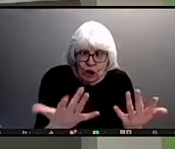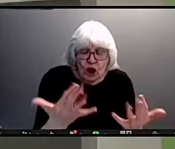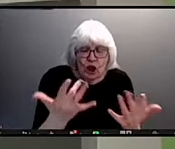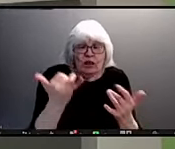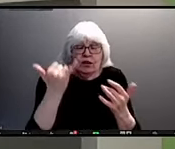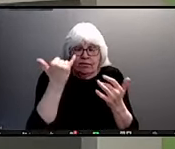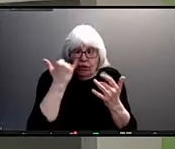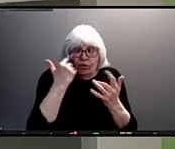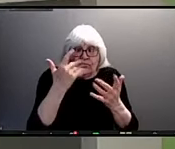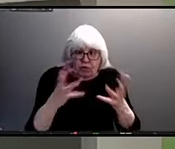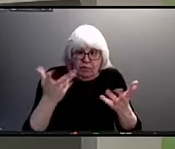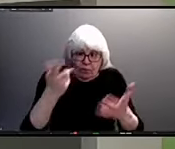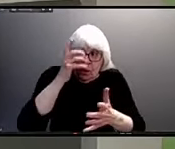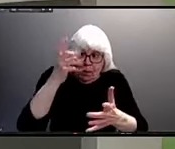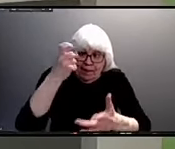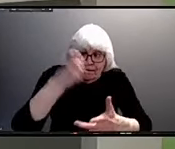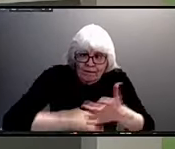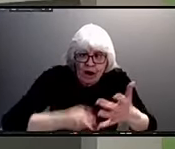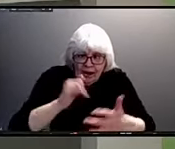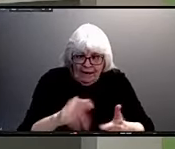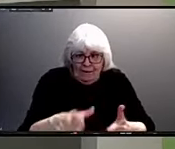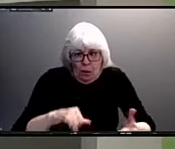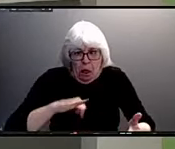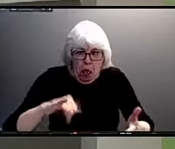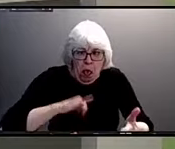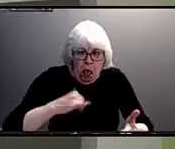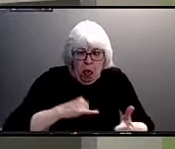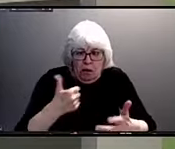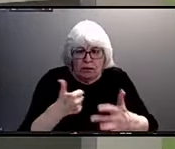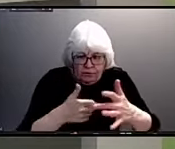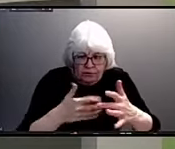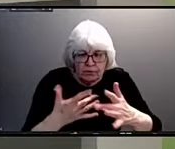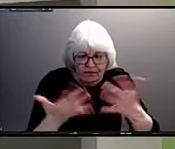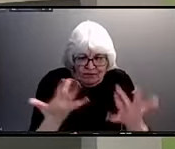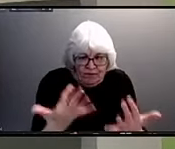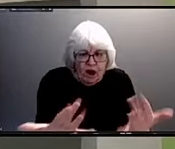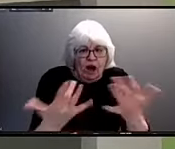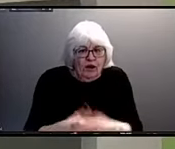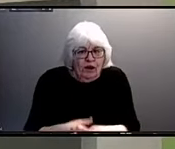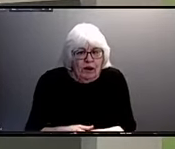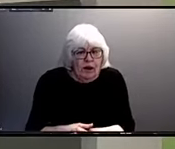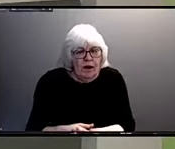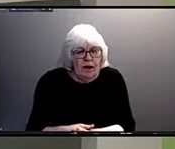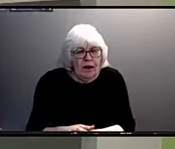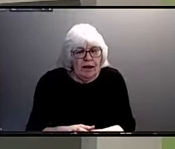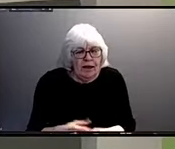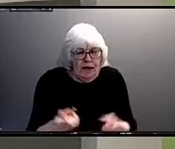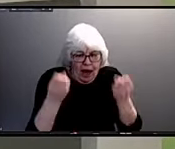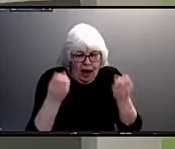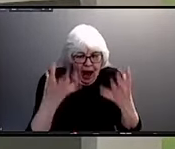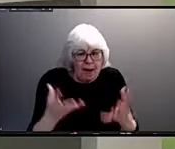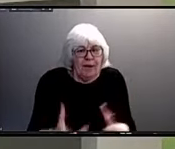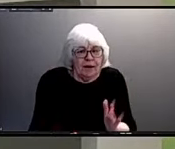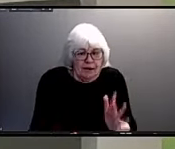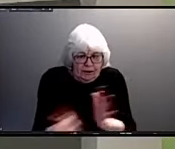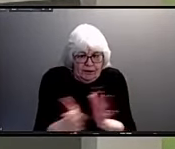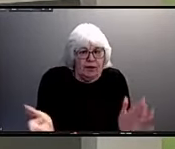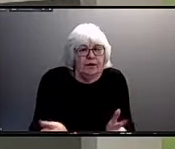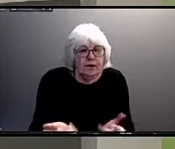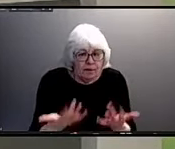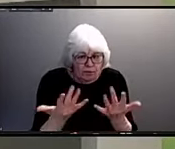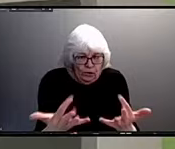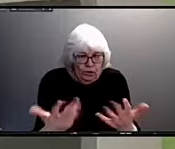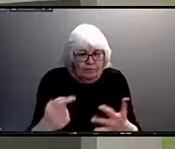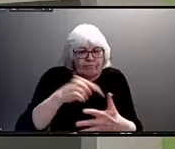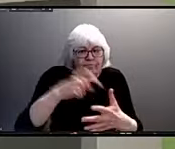has responded or city bylaw has responded to in regards to illegal burns in the province or in the